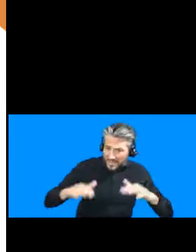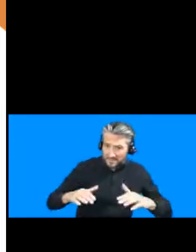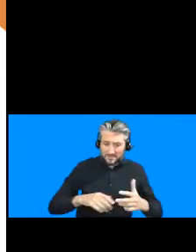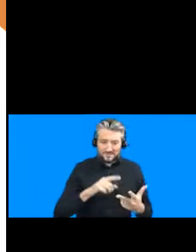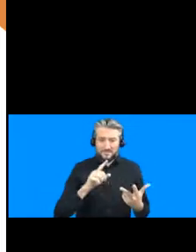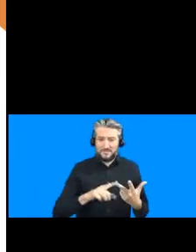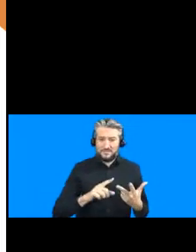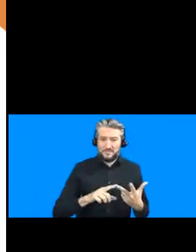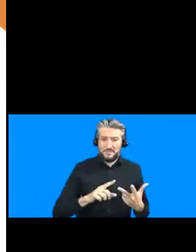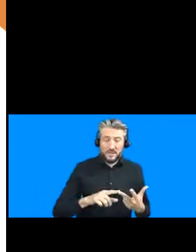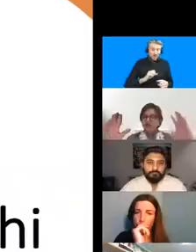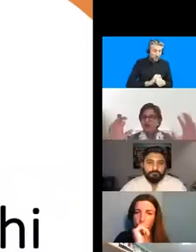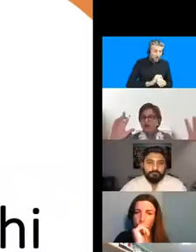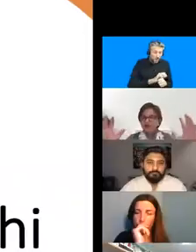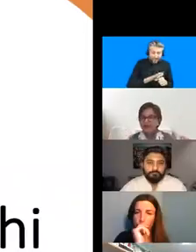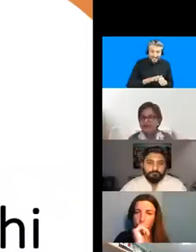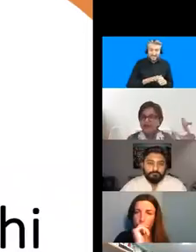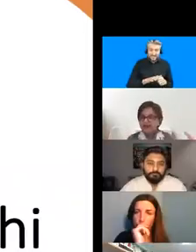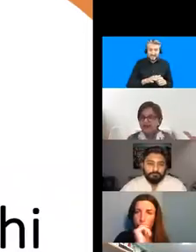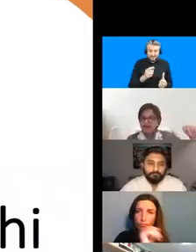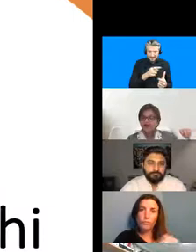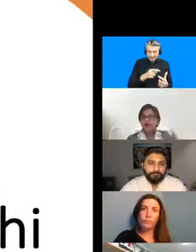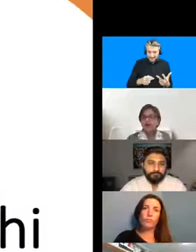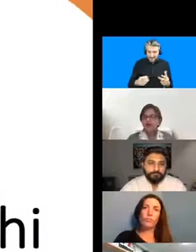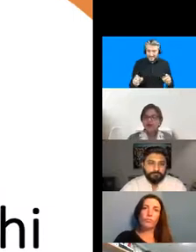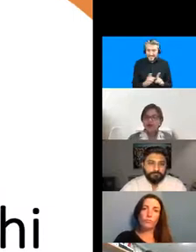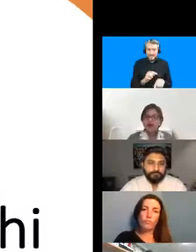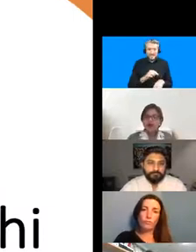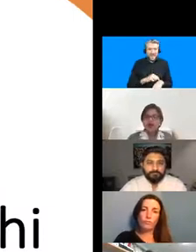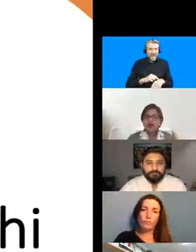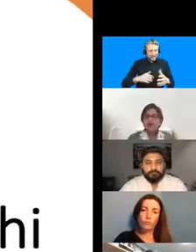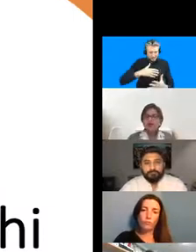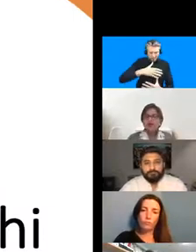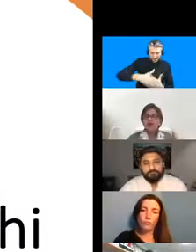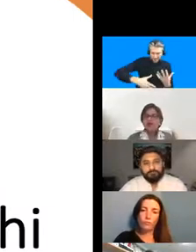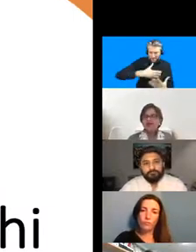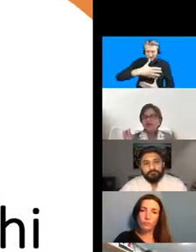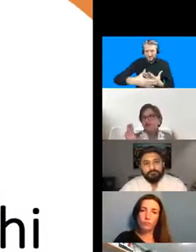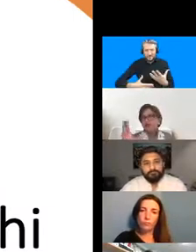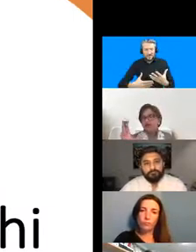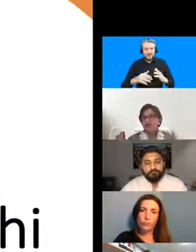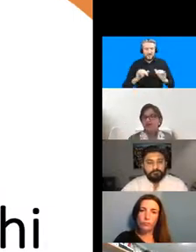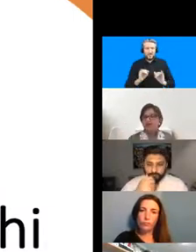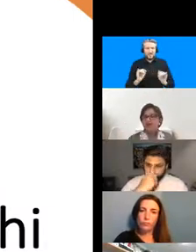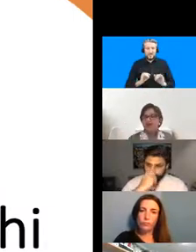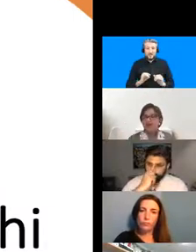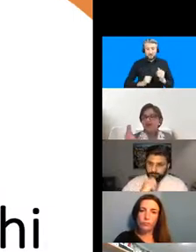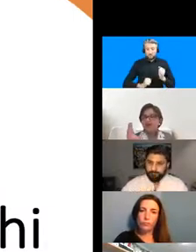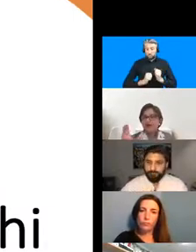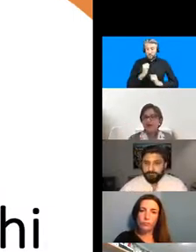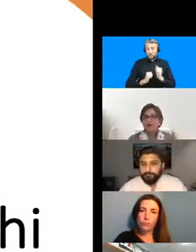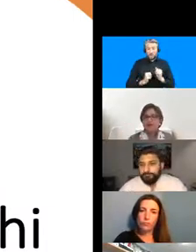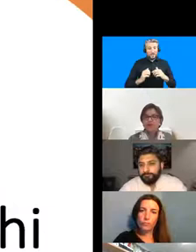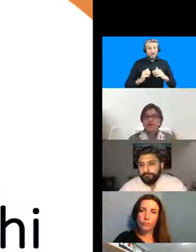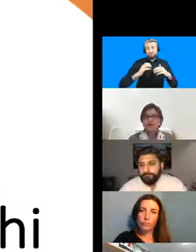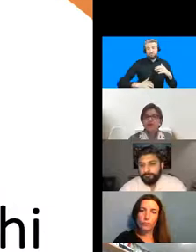season so you have kind of these multiple crises cascading into one another uh you know and and the infrastructure collapsed i mentioned playing a